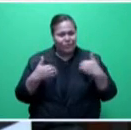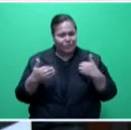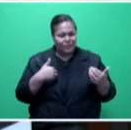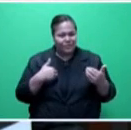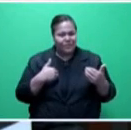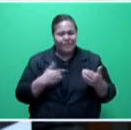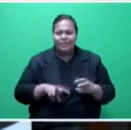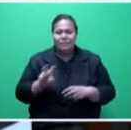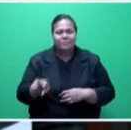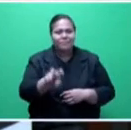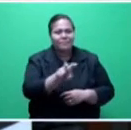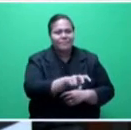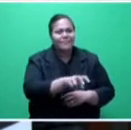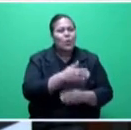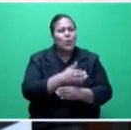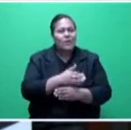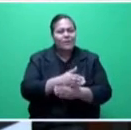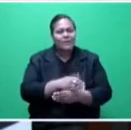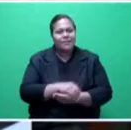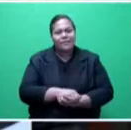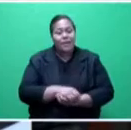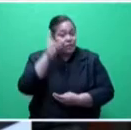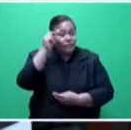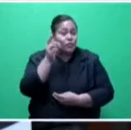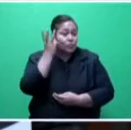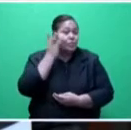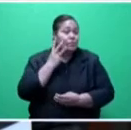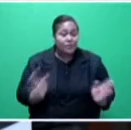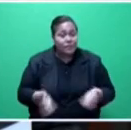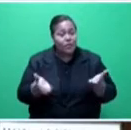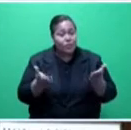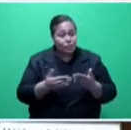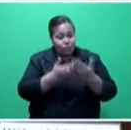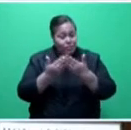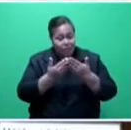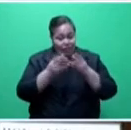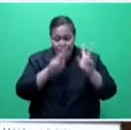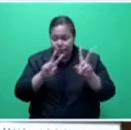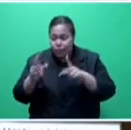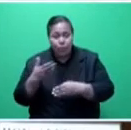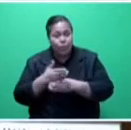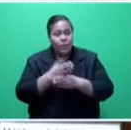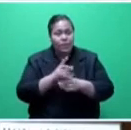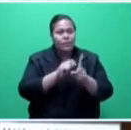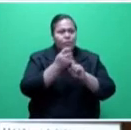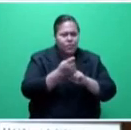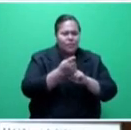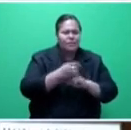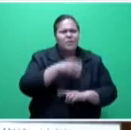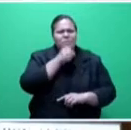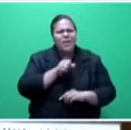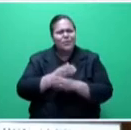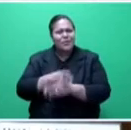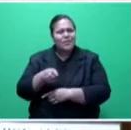acquiring jobs in the formal sector. Fijian women are also being encouraged to study and look for work in traditionally male-dominated